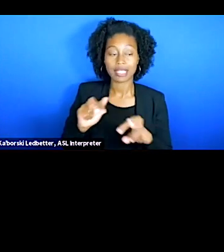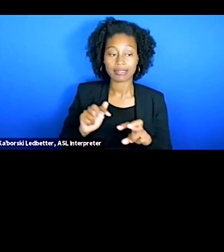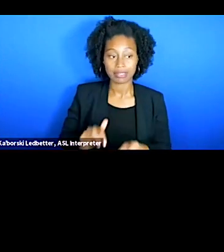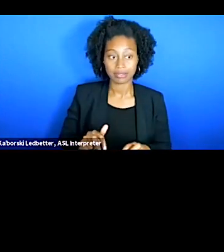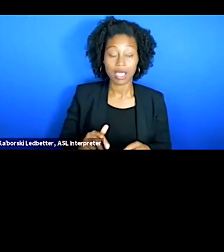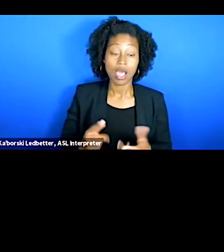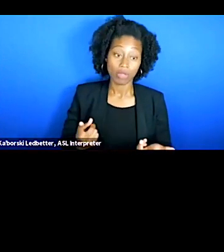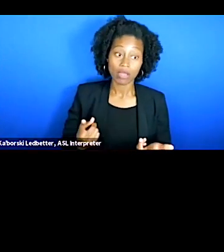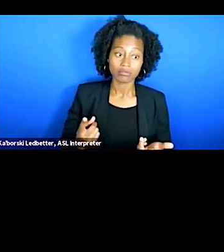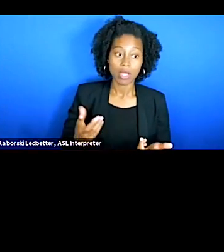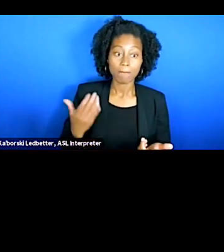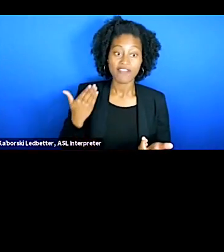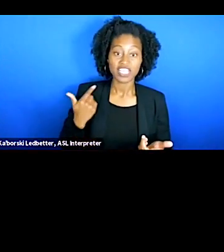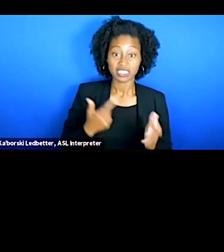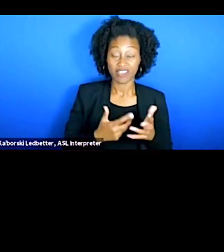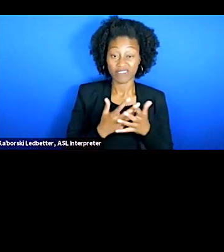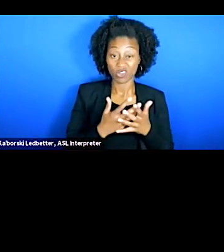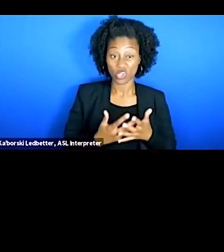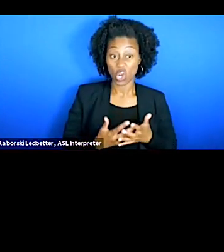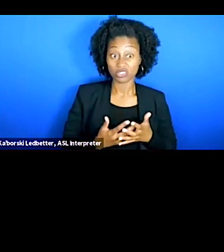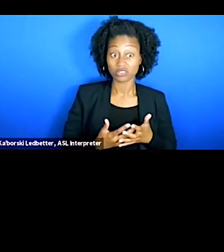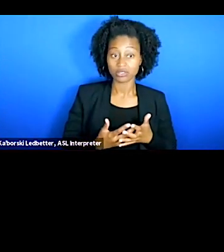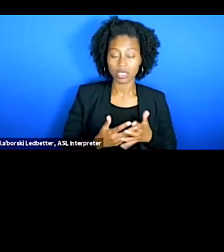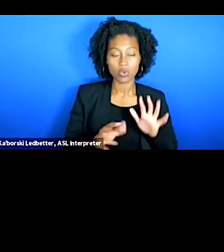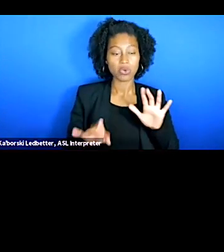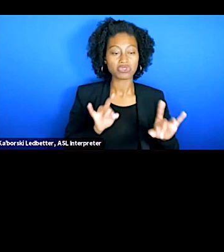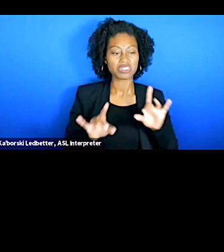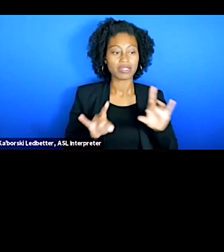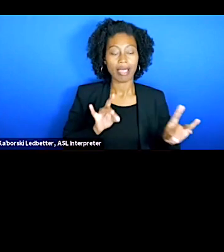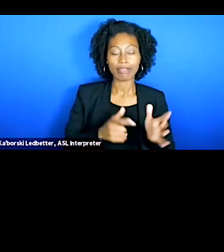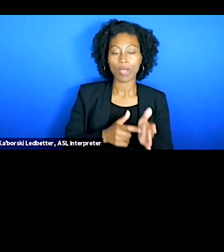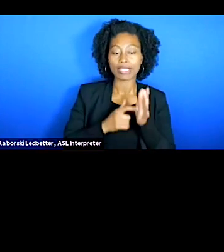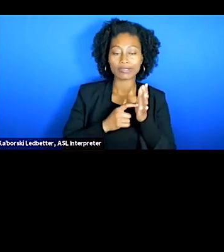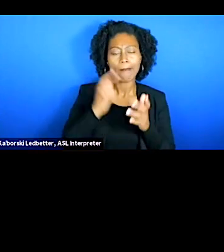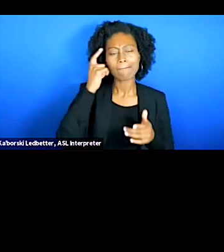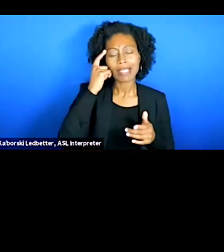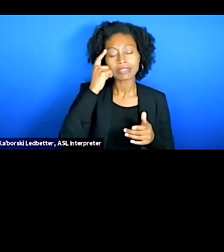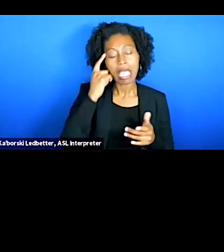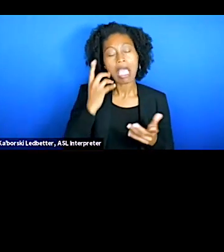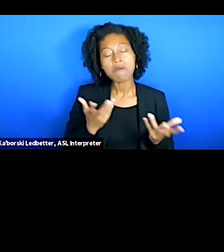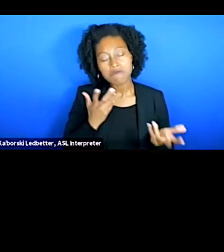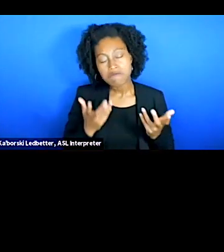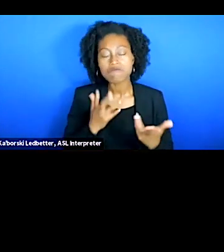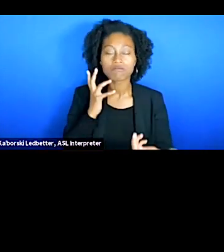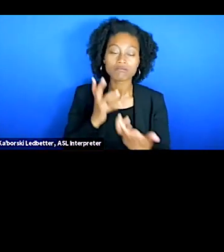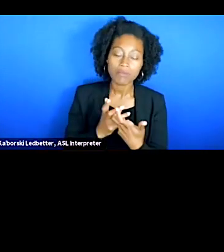the previous filters, you will select the criteria that make the most sense for your study.